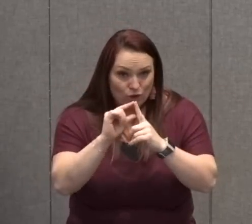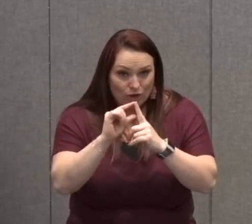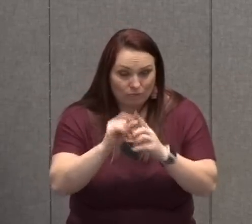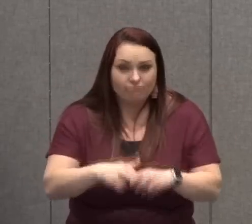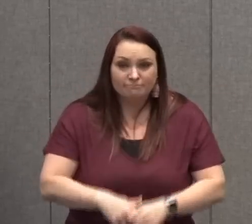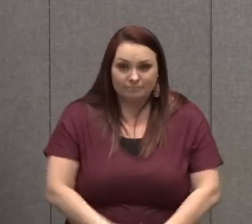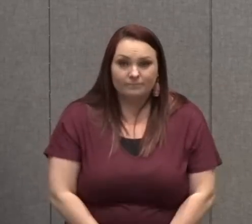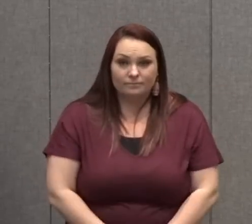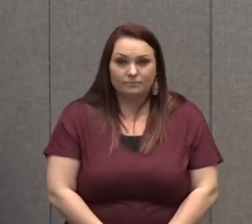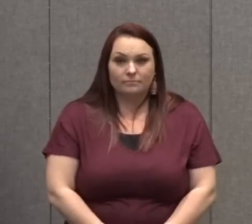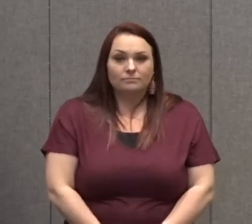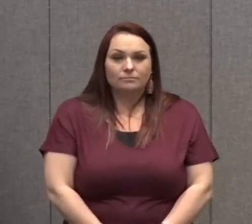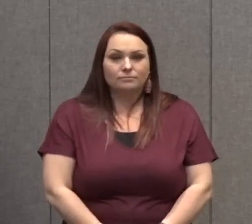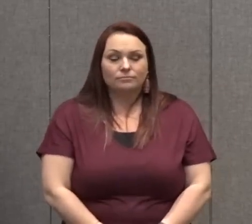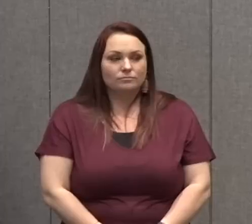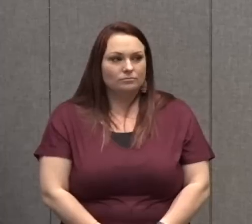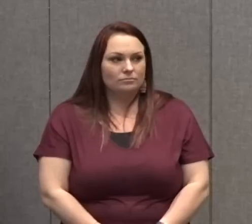about